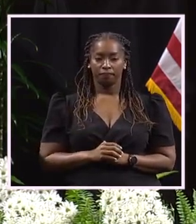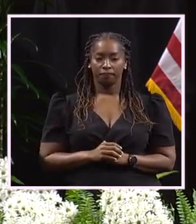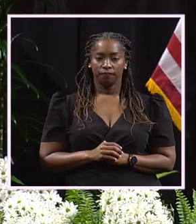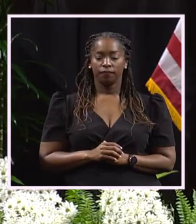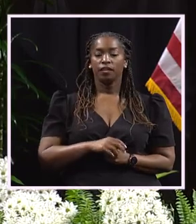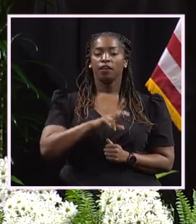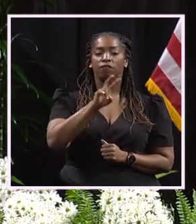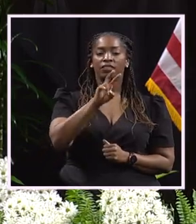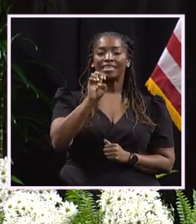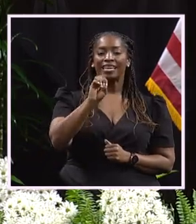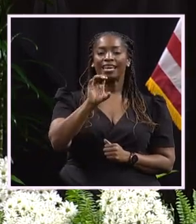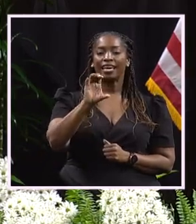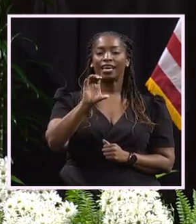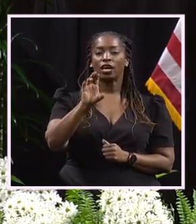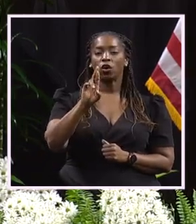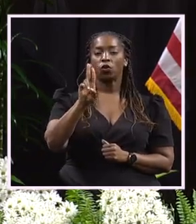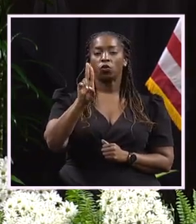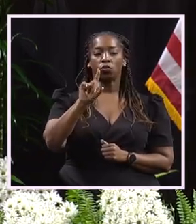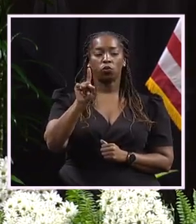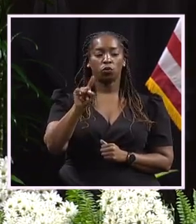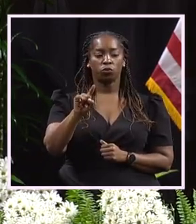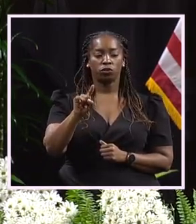Vincent E. Cruz, cum laude.